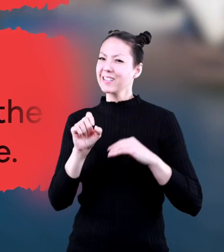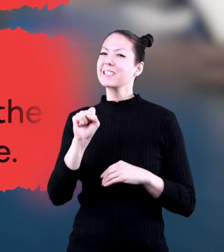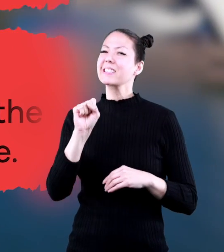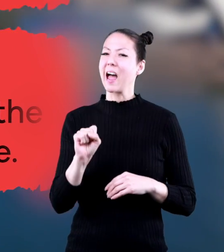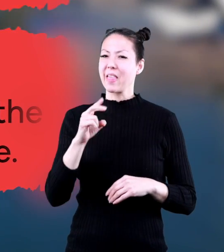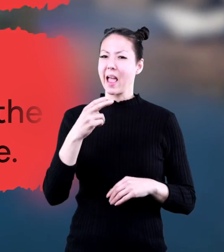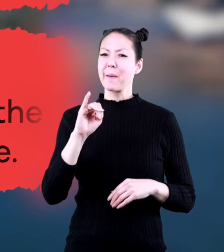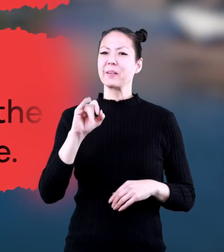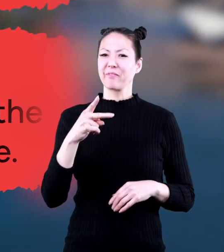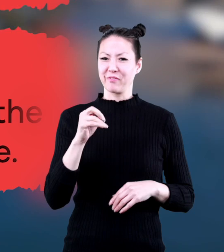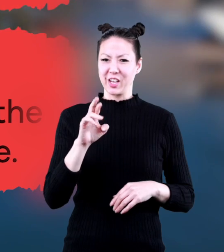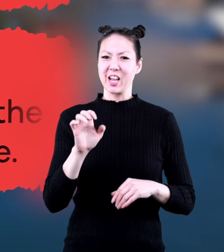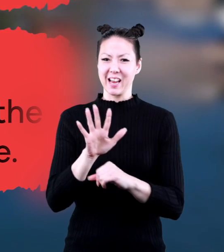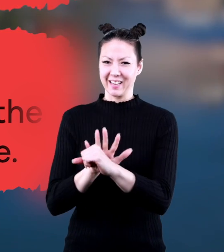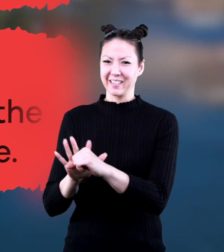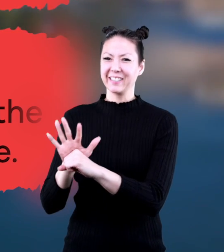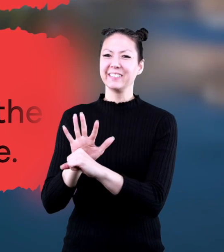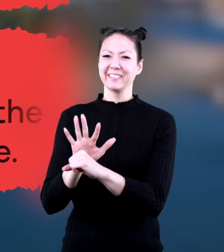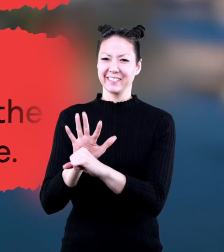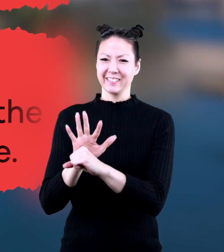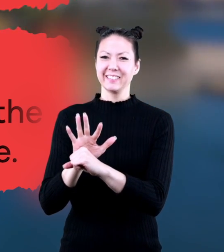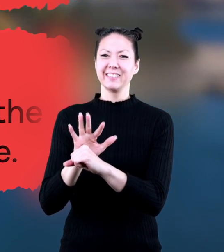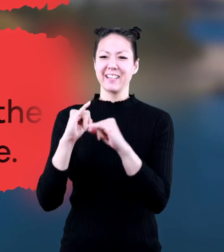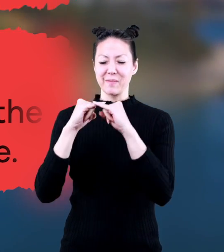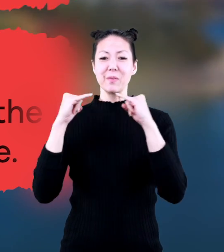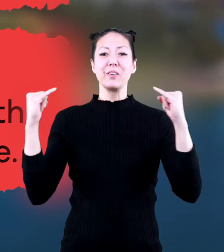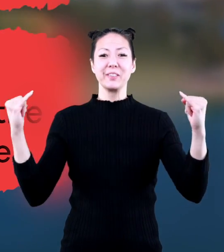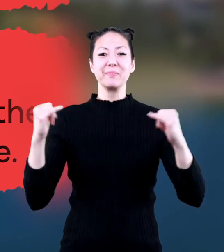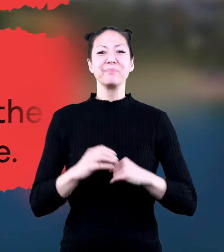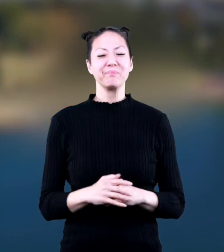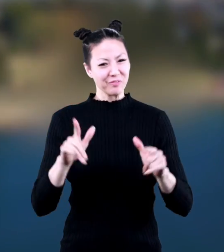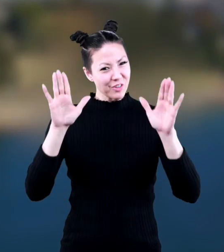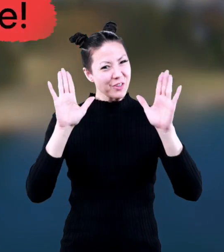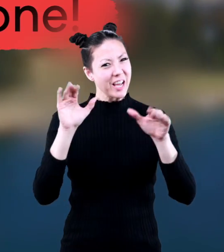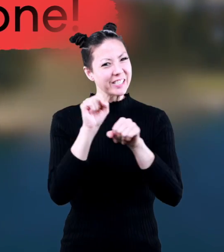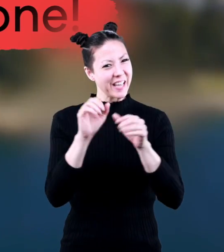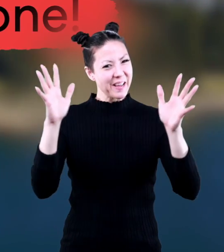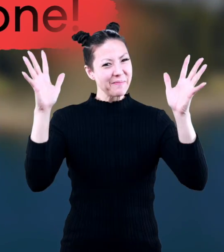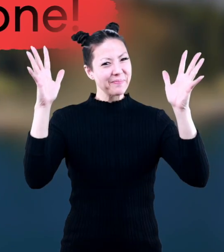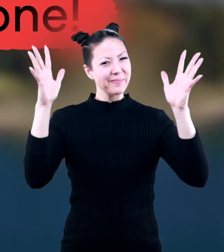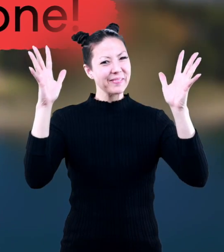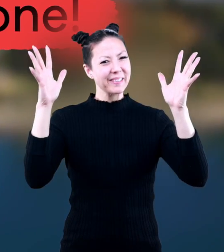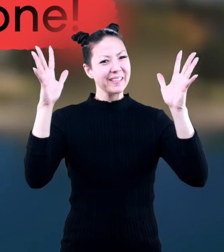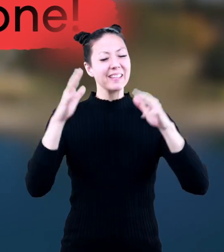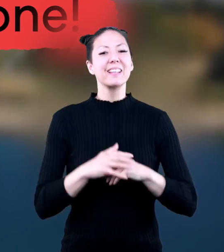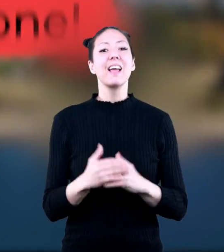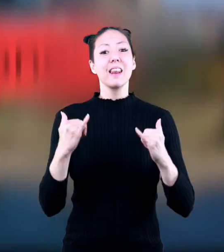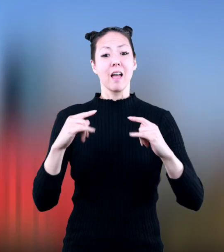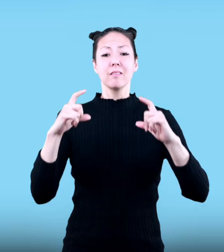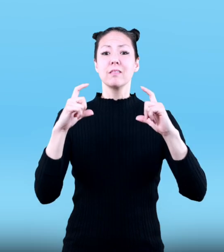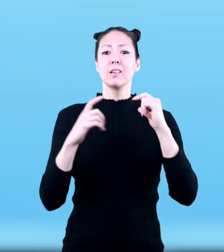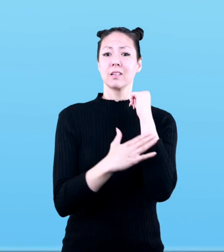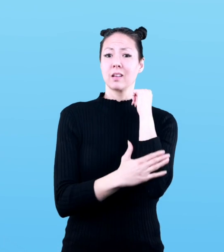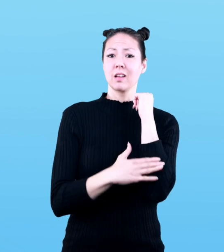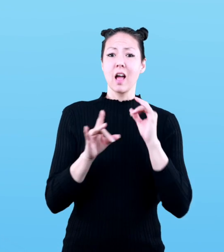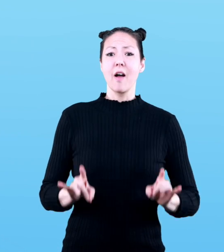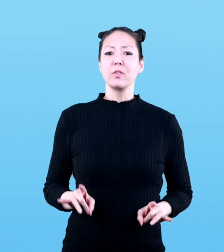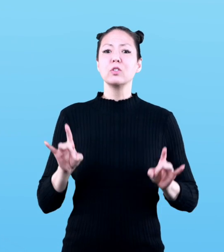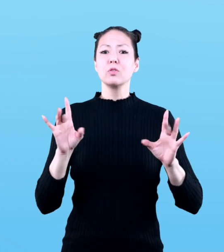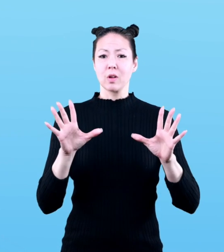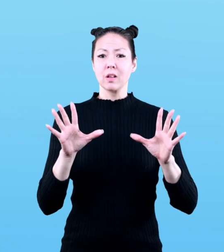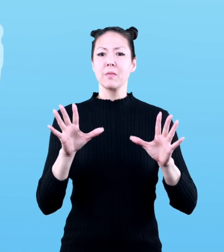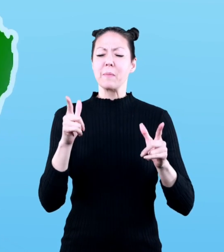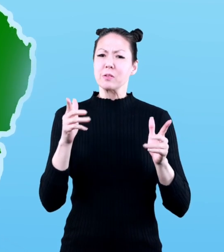False. Australia is located in the Southern Hemisphere. Great job, everyone! The continent